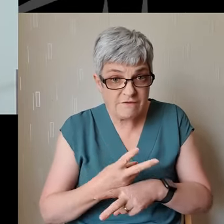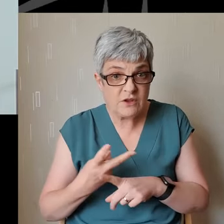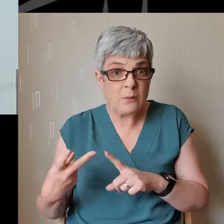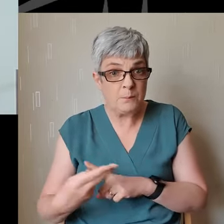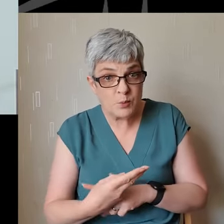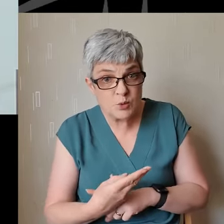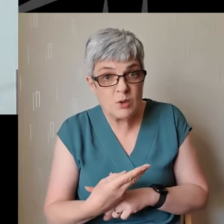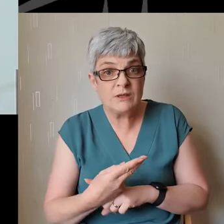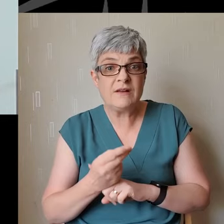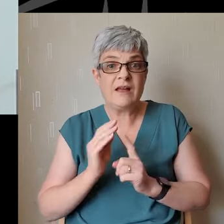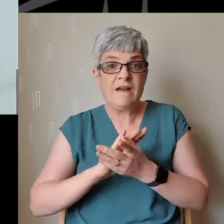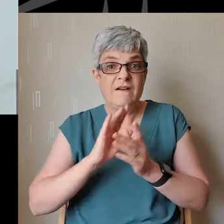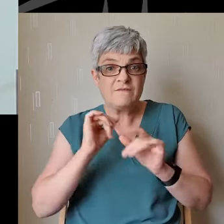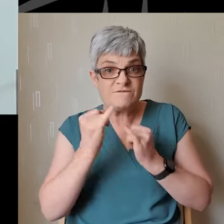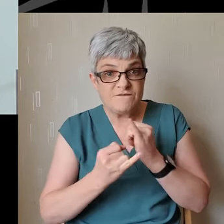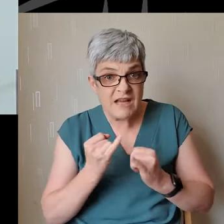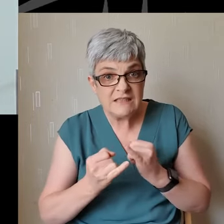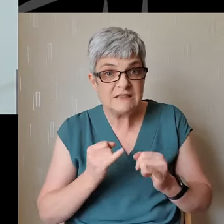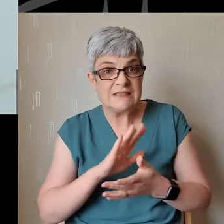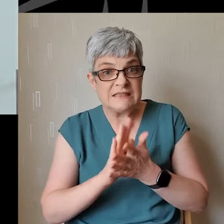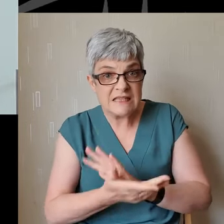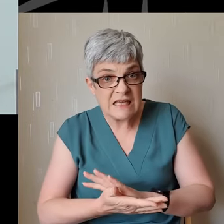fighting off disease, and so on.